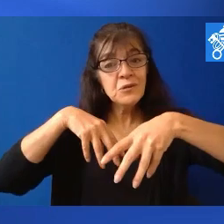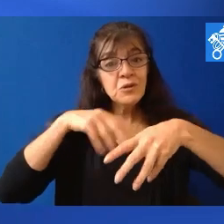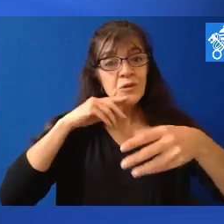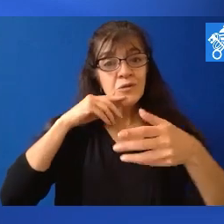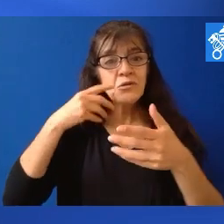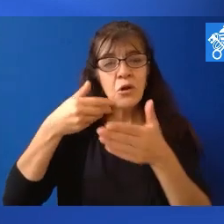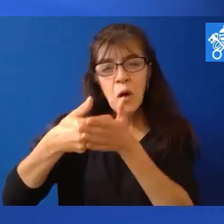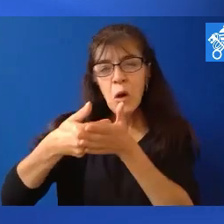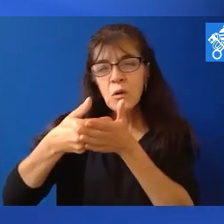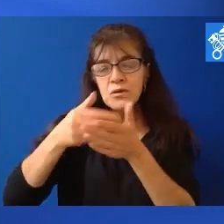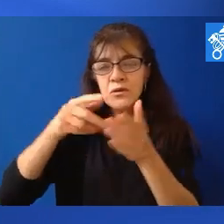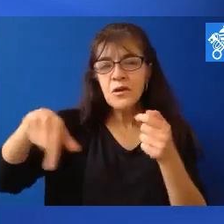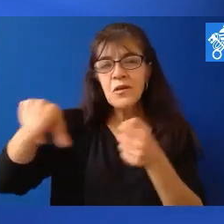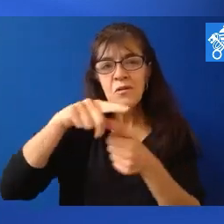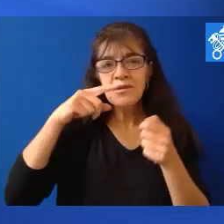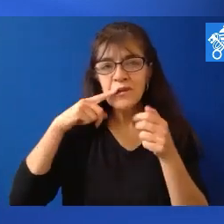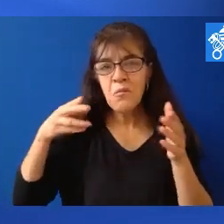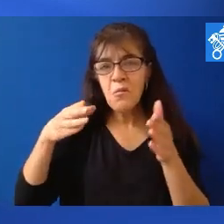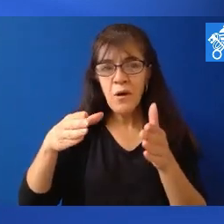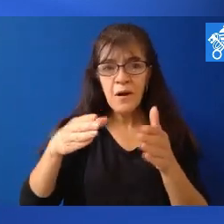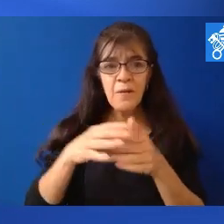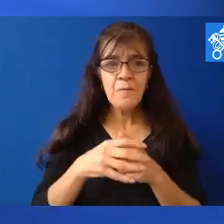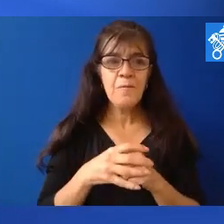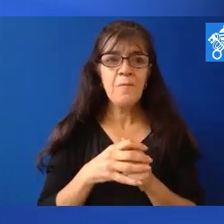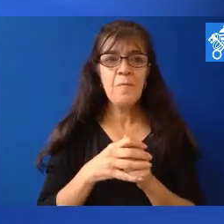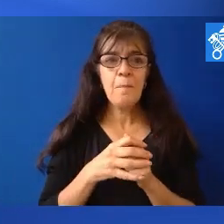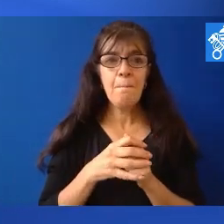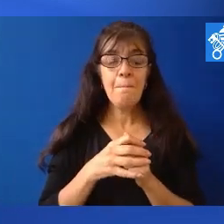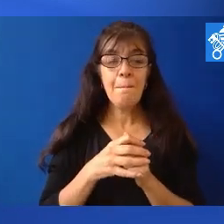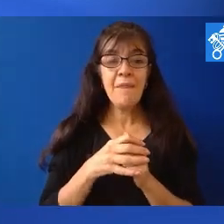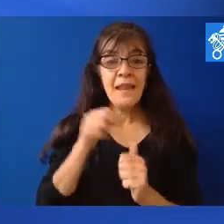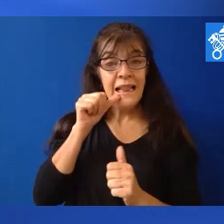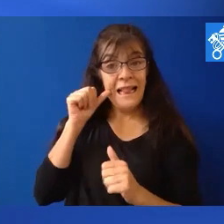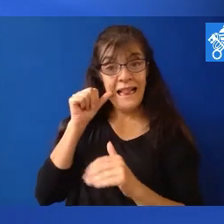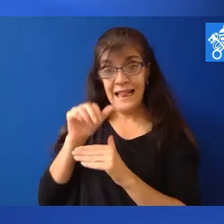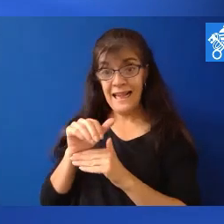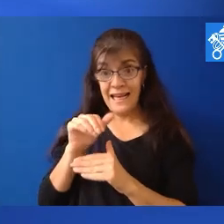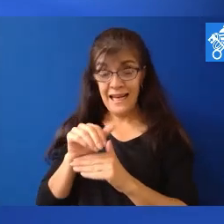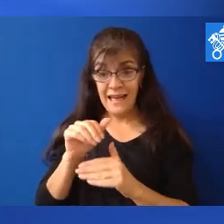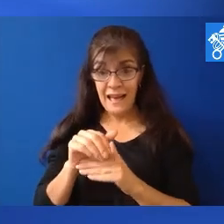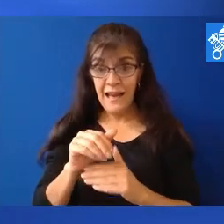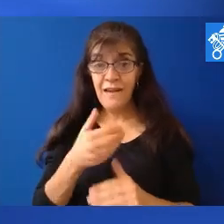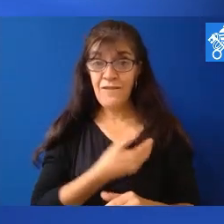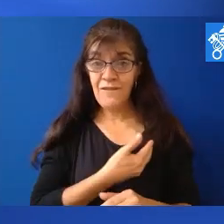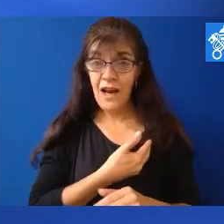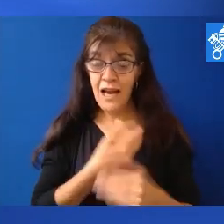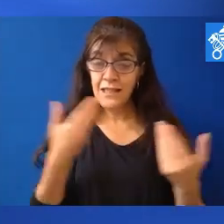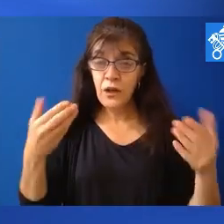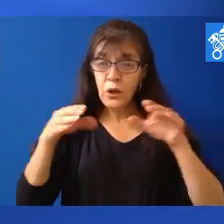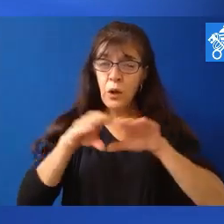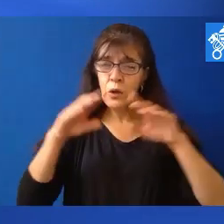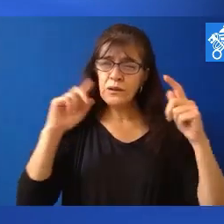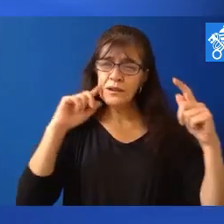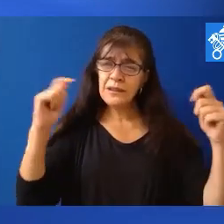square and get closer to them in some way. Last evening, Pope Francis took part